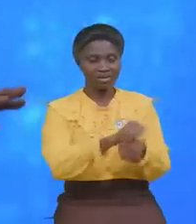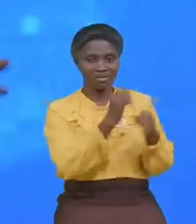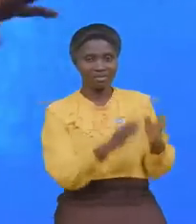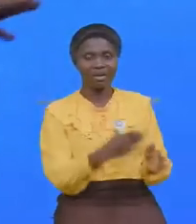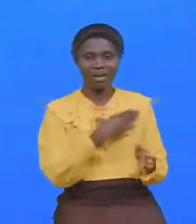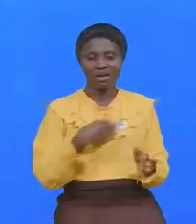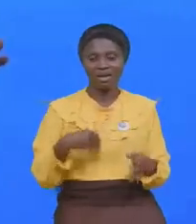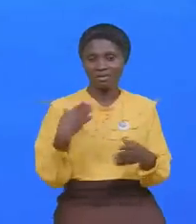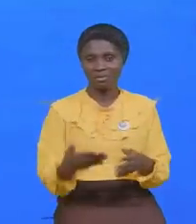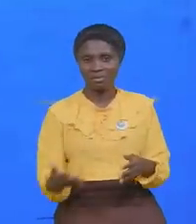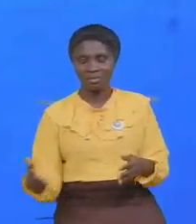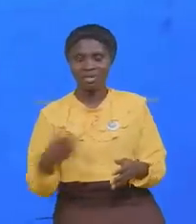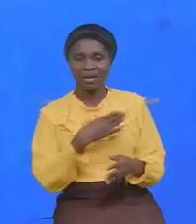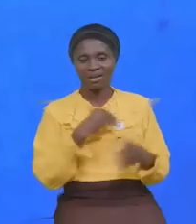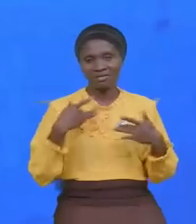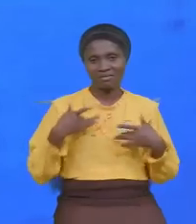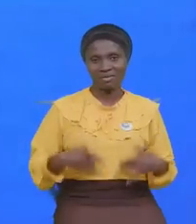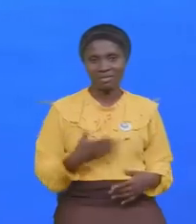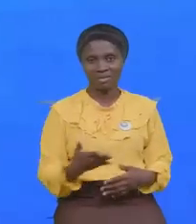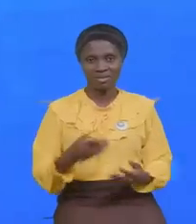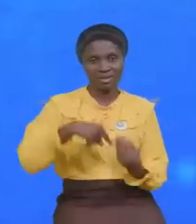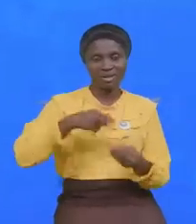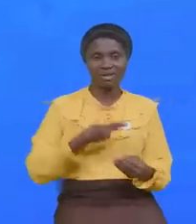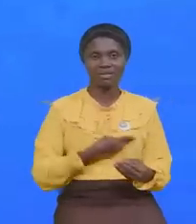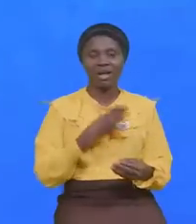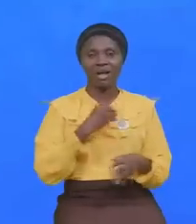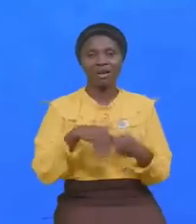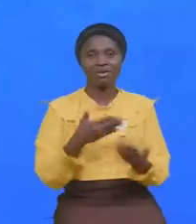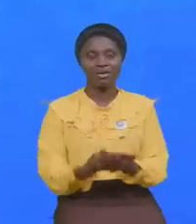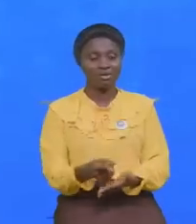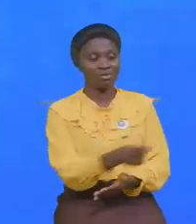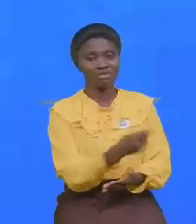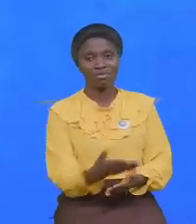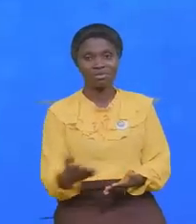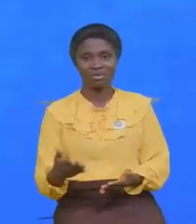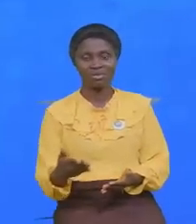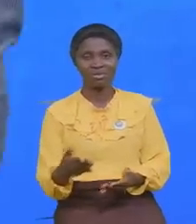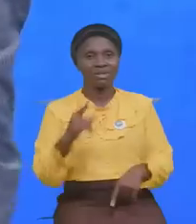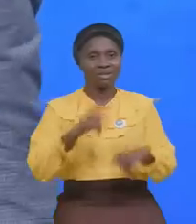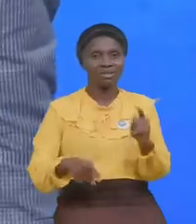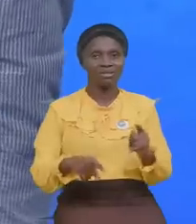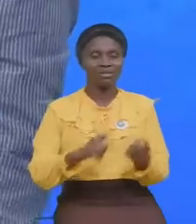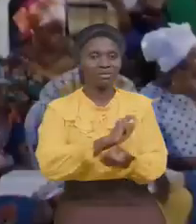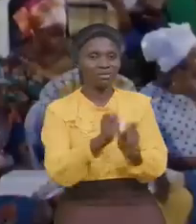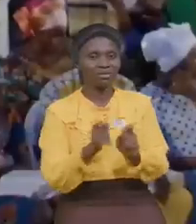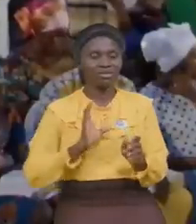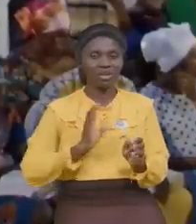property and physical things around us. And all those things do not change our